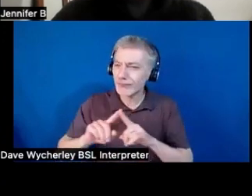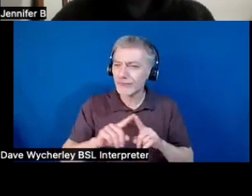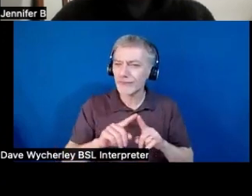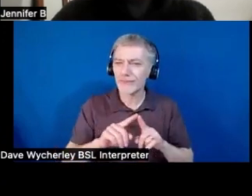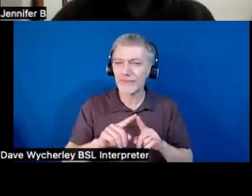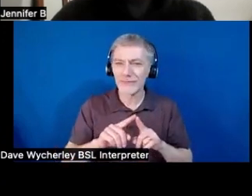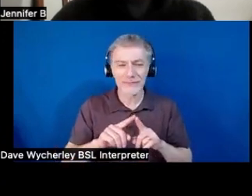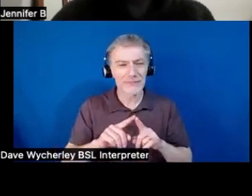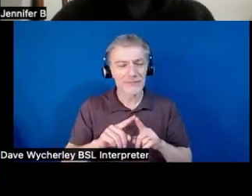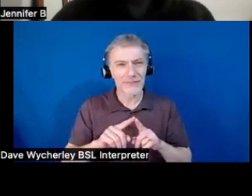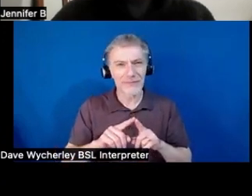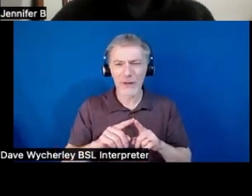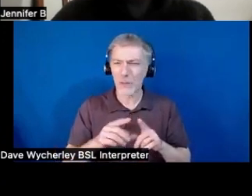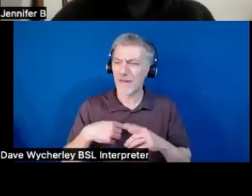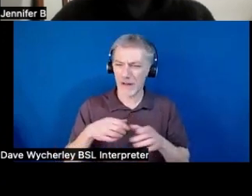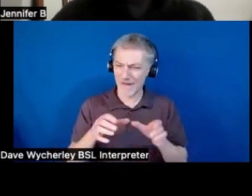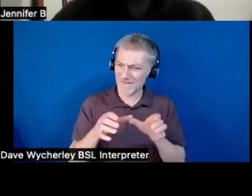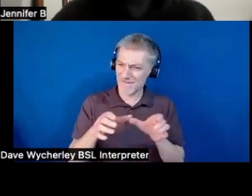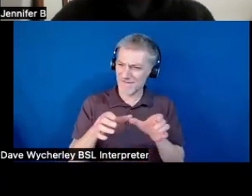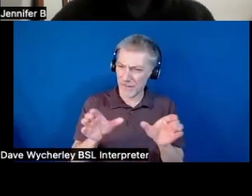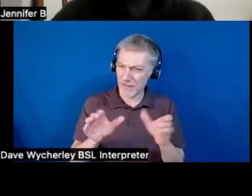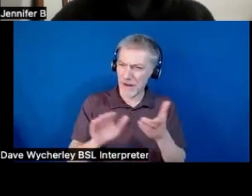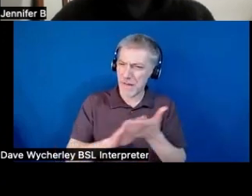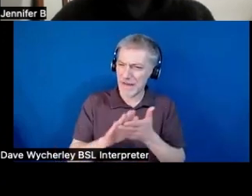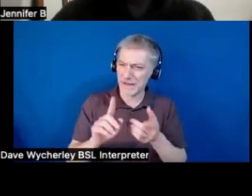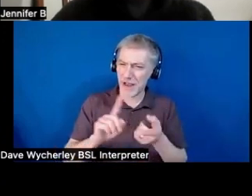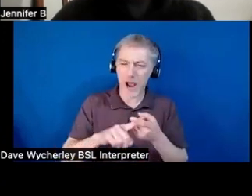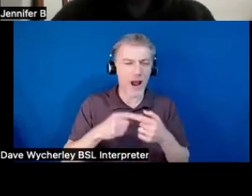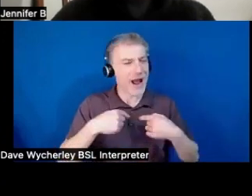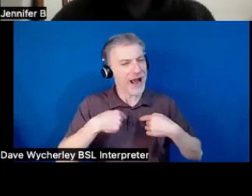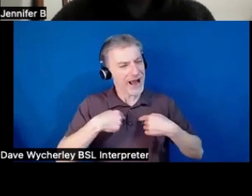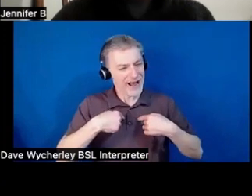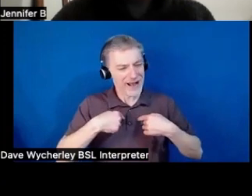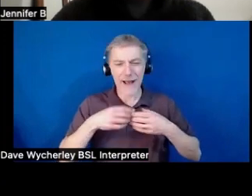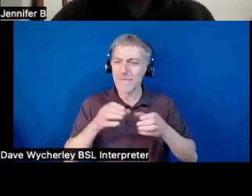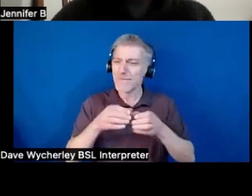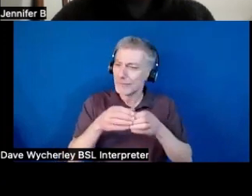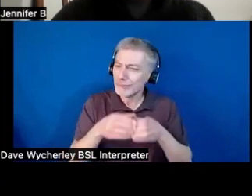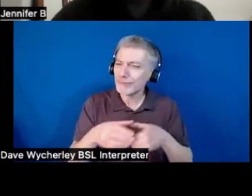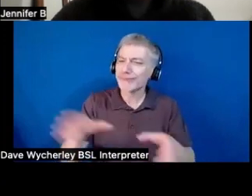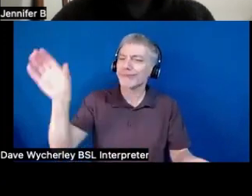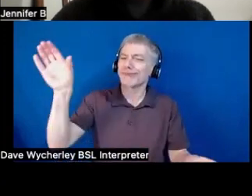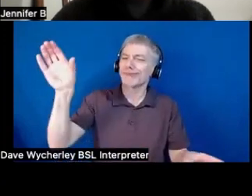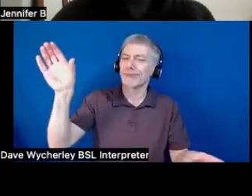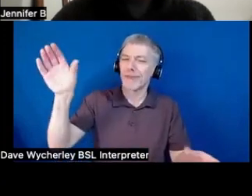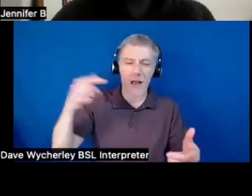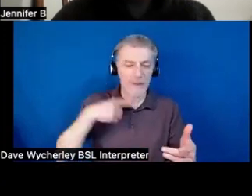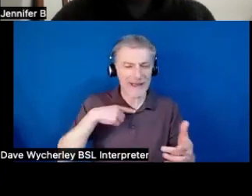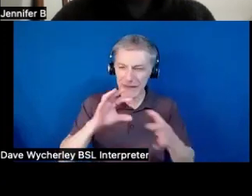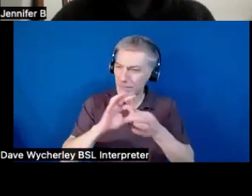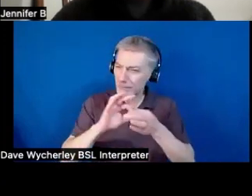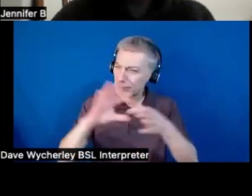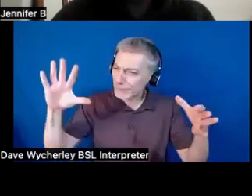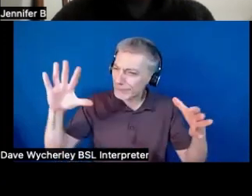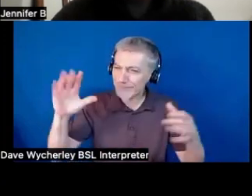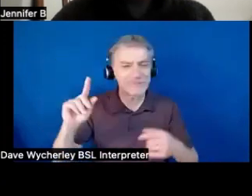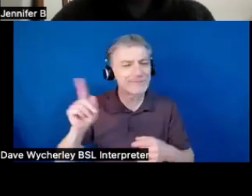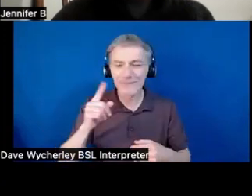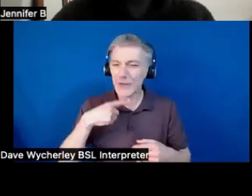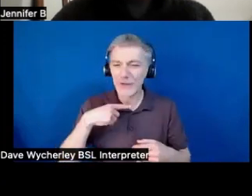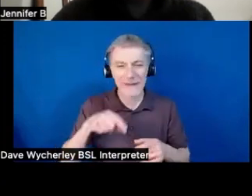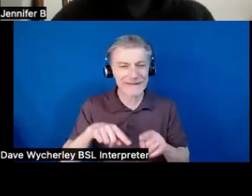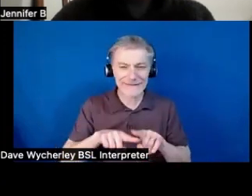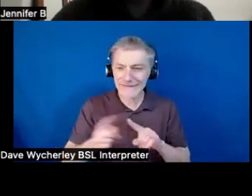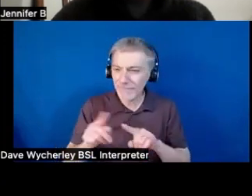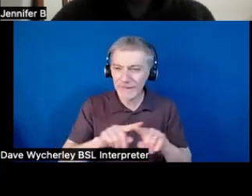bit counterintuitive, that Crip fragmentation, maybe specifically as an orientation, as a way of thinking through things,